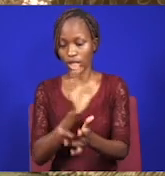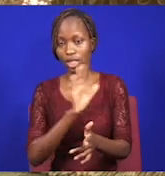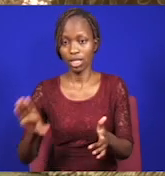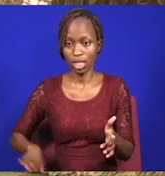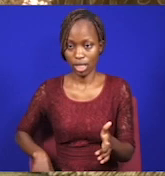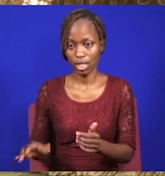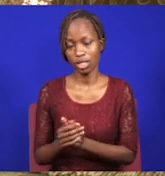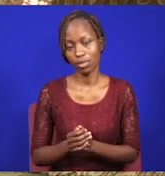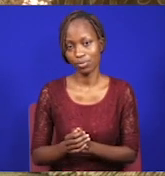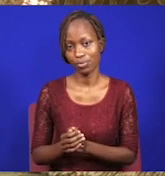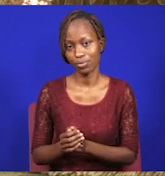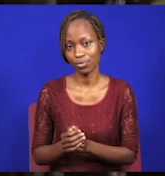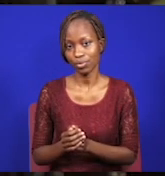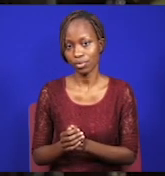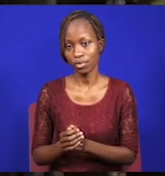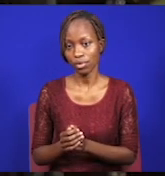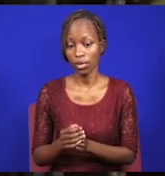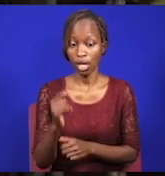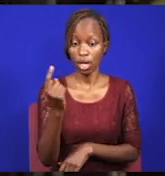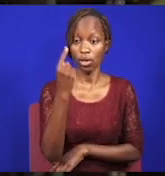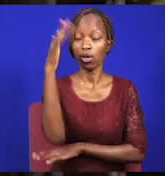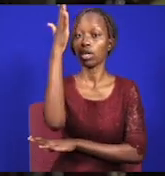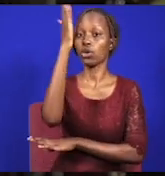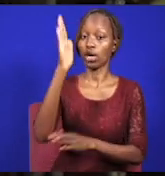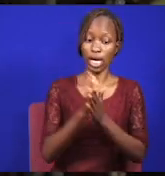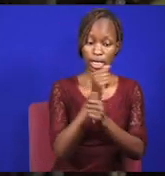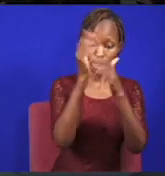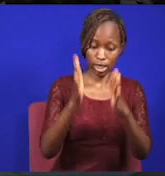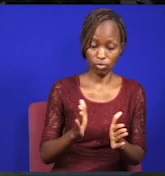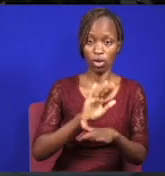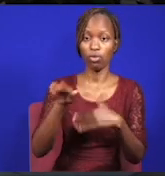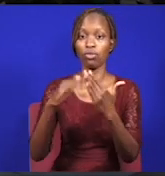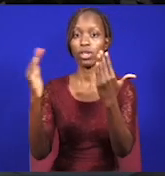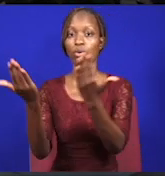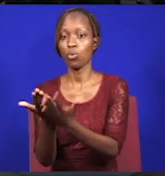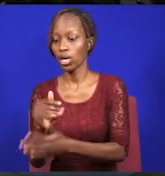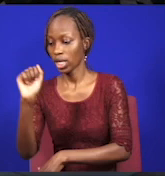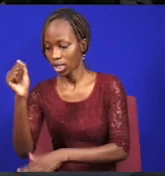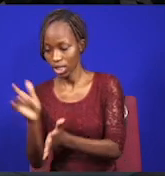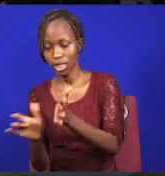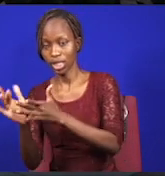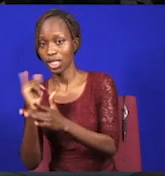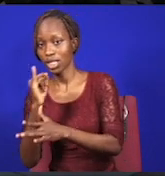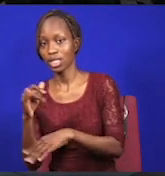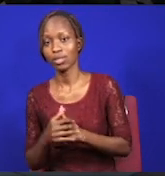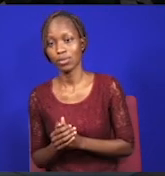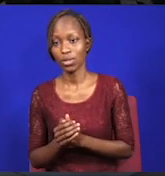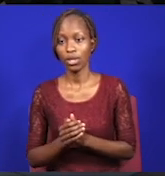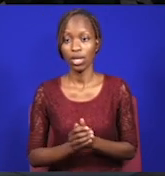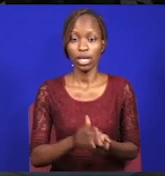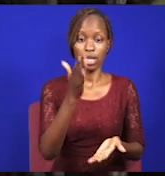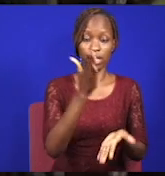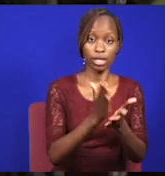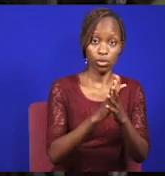it is. The only God and Savior of the world. Yes, He is. The true message of